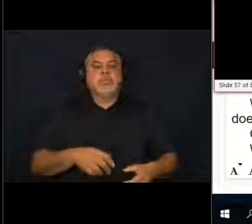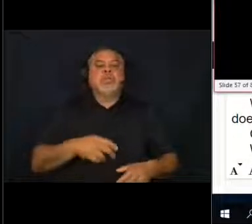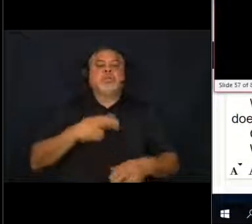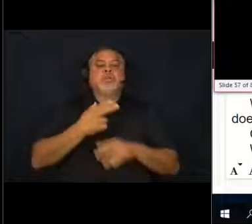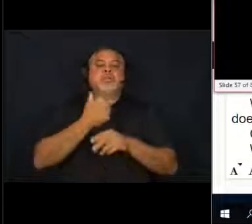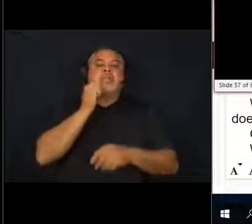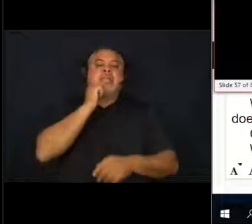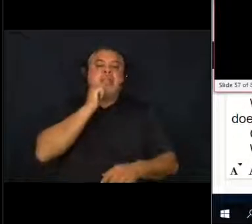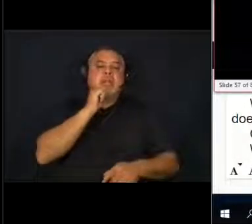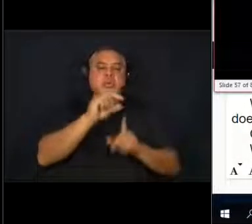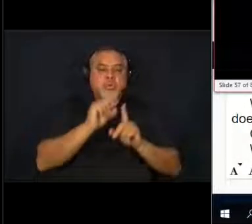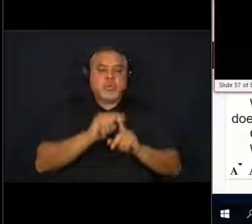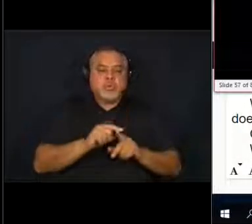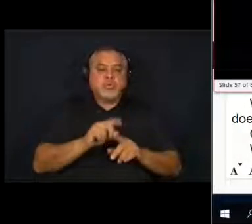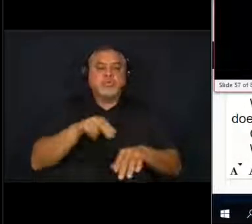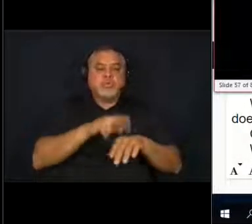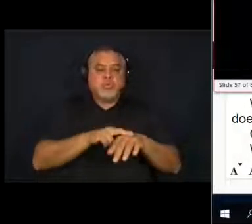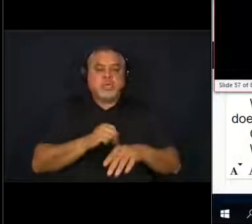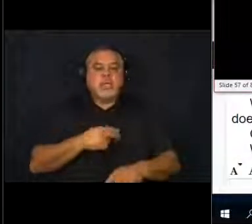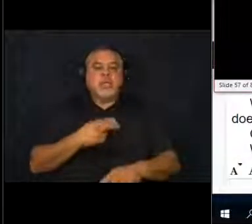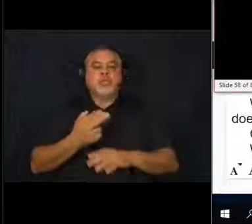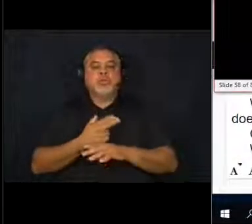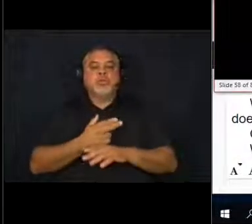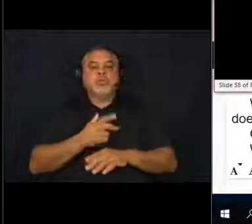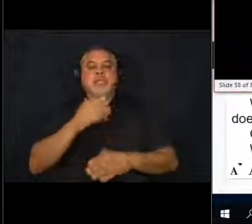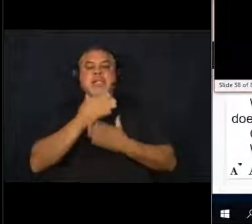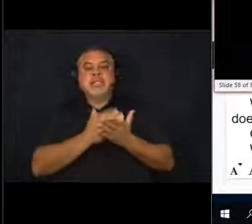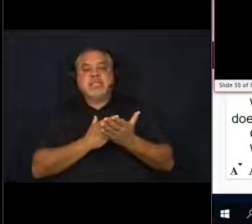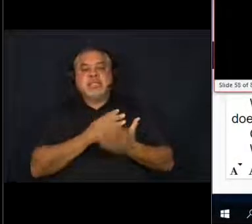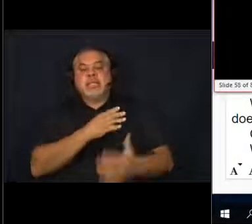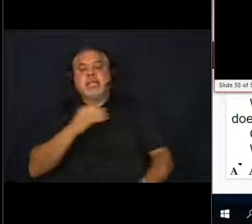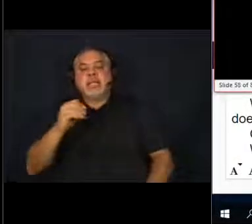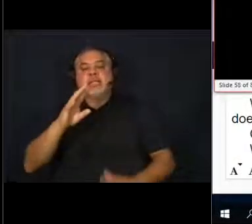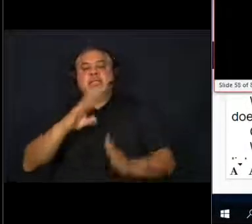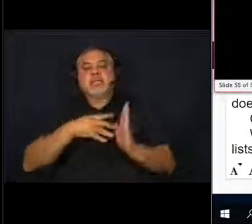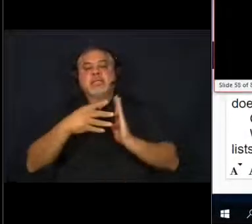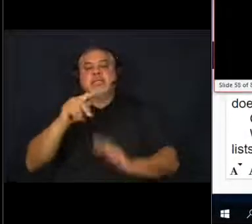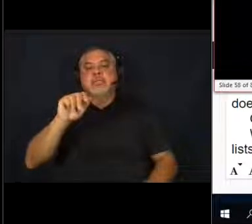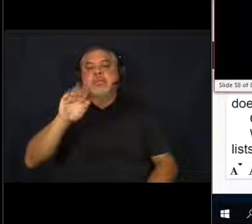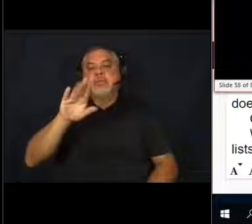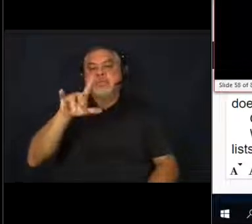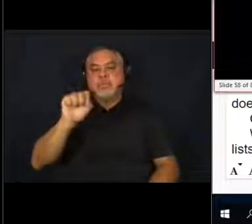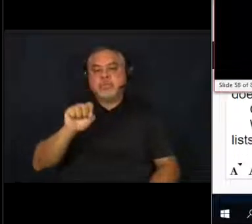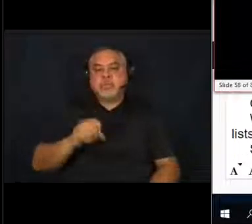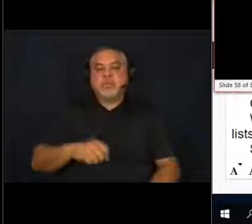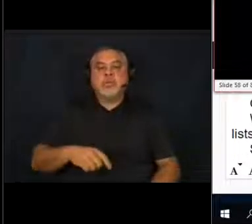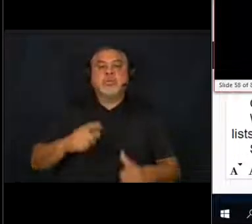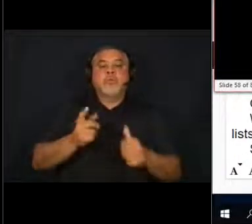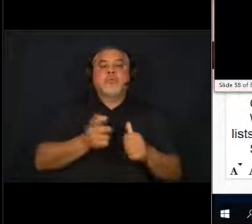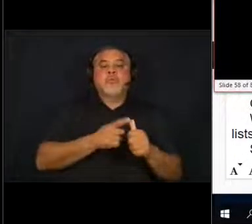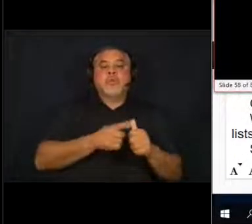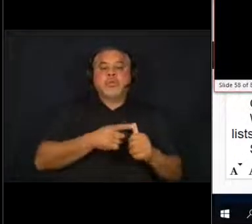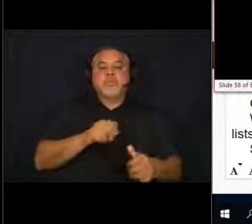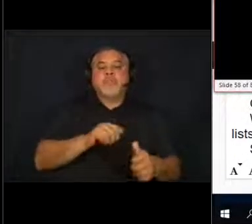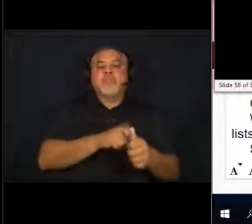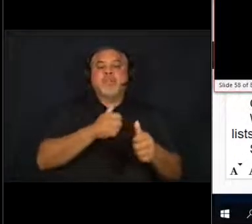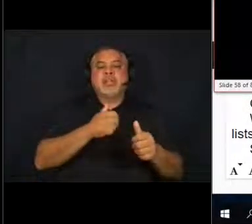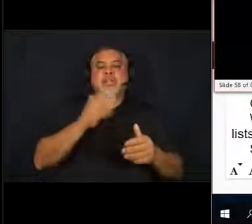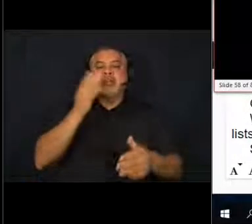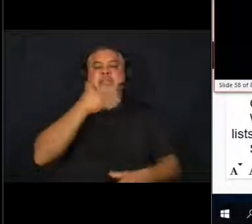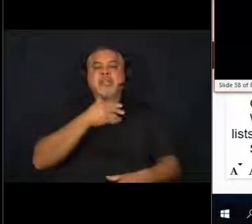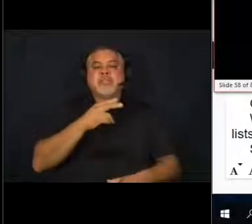everyday words, and using lists and using tables. So let's start with avoiding hidden verbs. Hidden